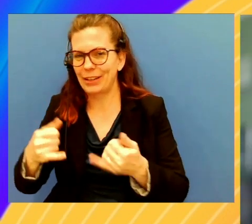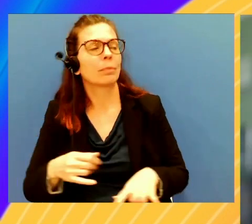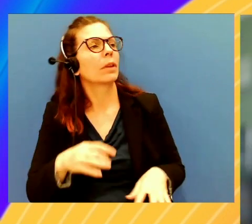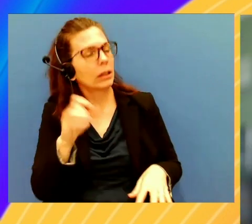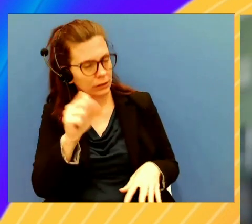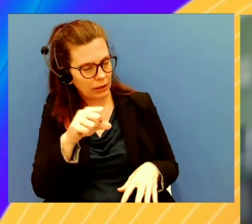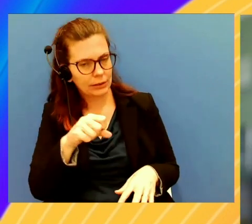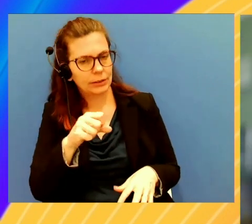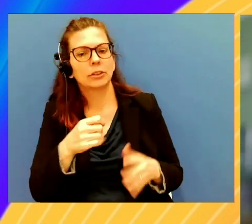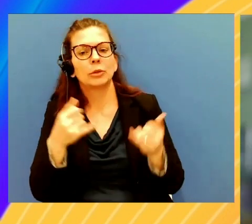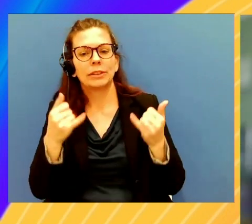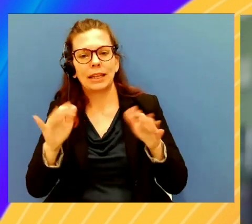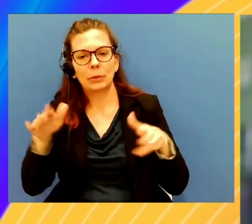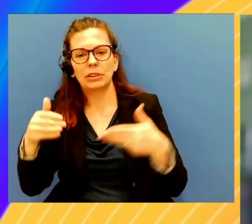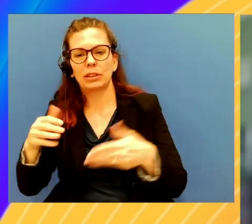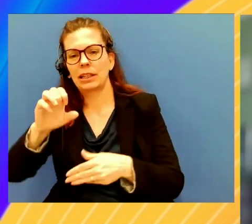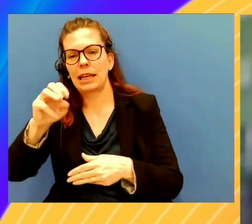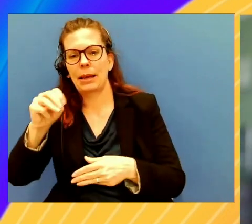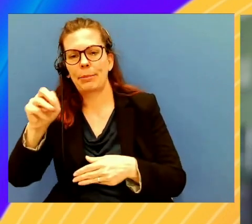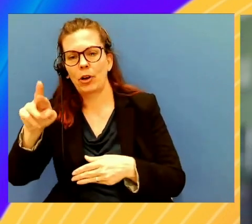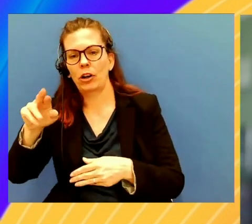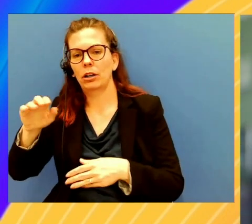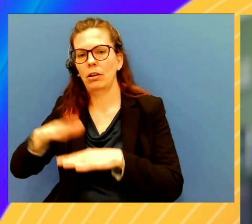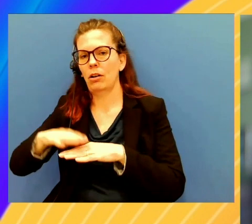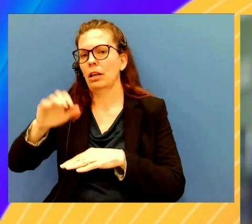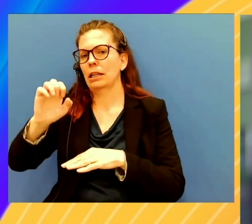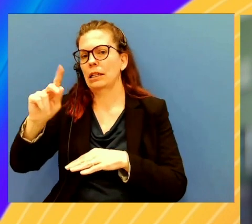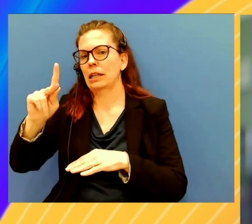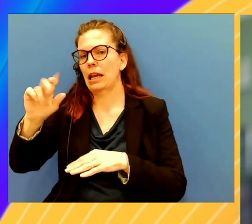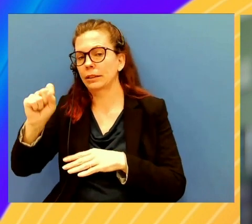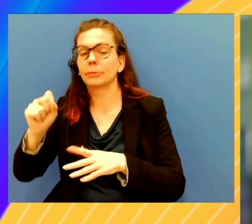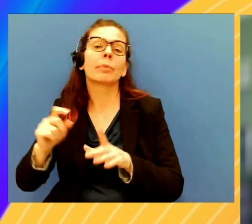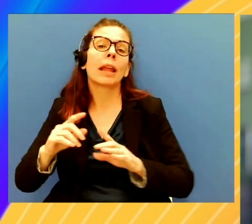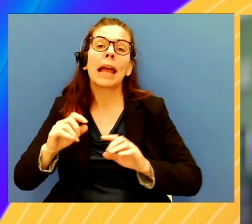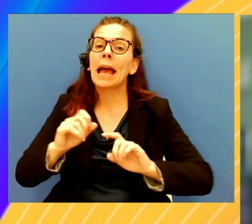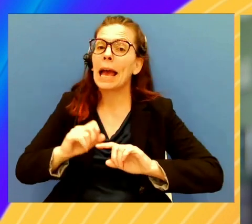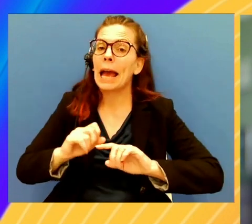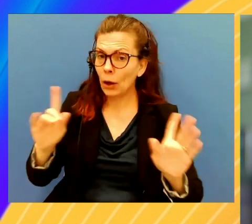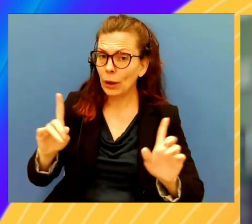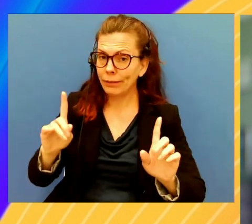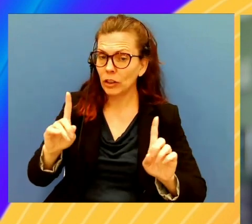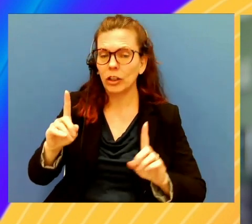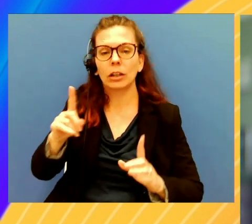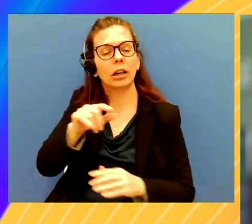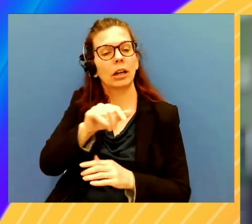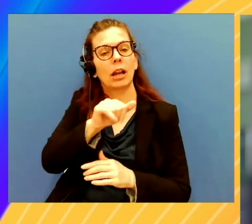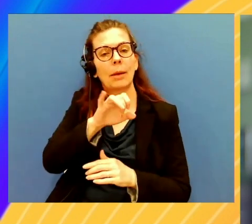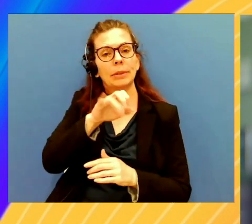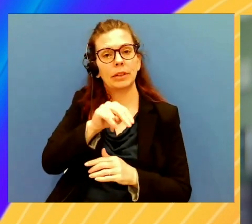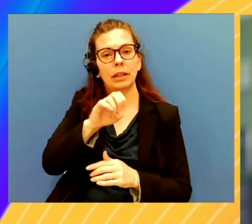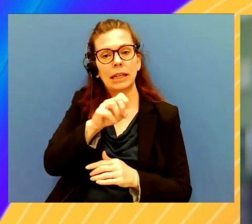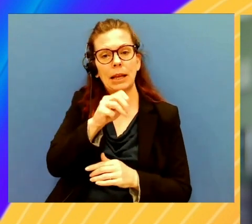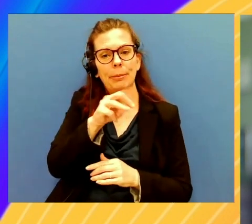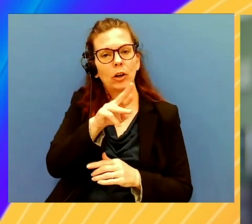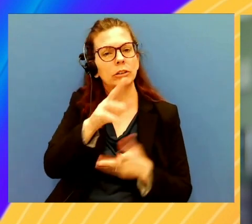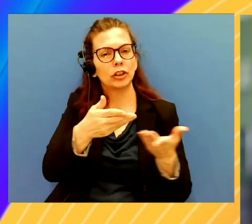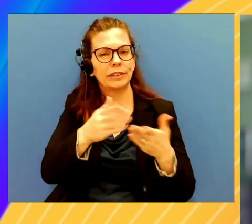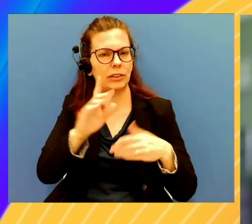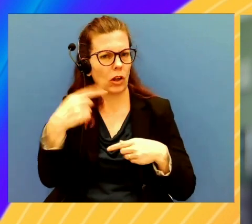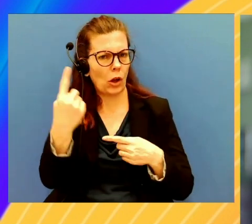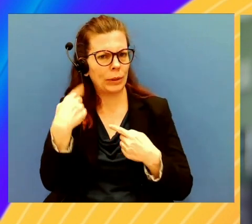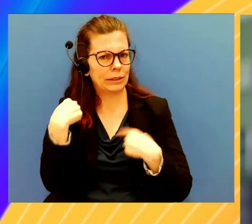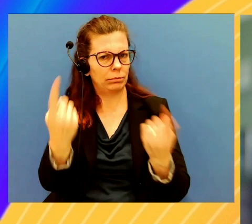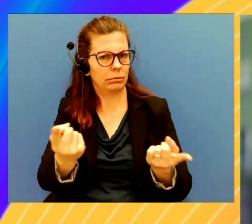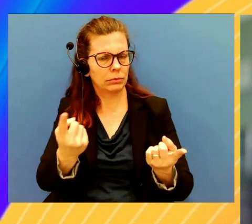So today we're going to talk about EMR on EKS. Yeah. However, Amazon EMR has been a service that always allowed customers to run